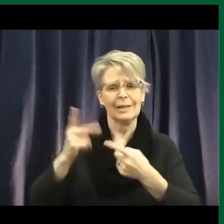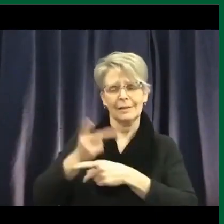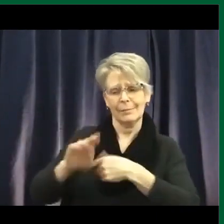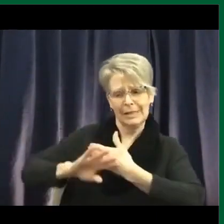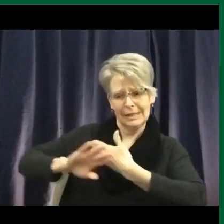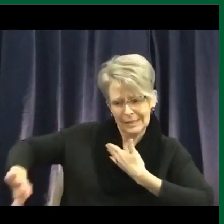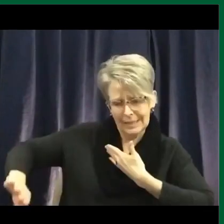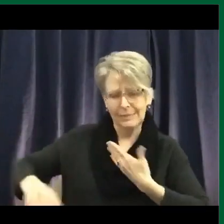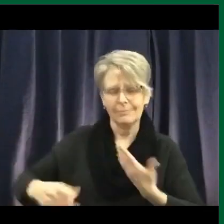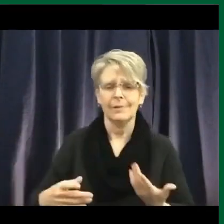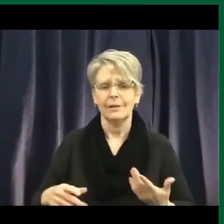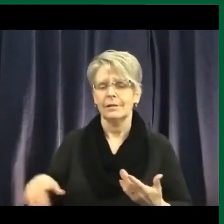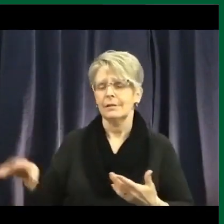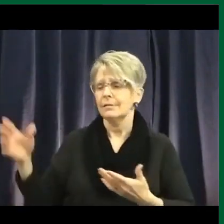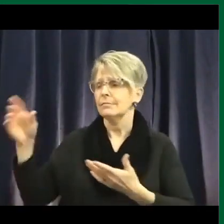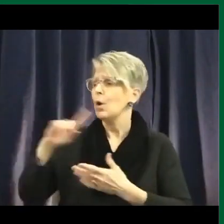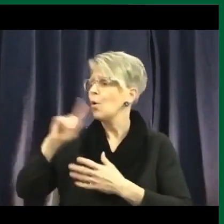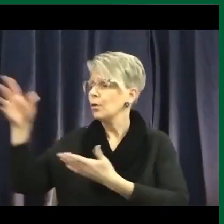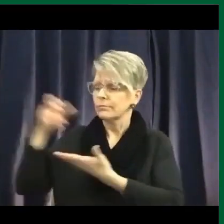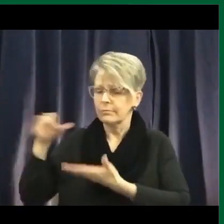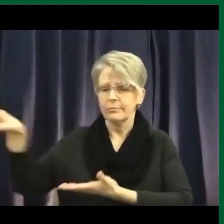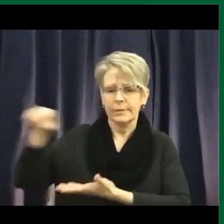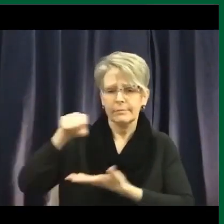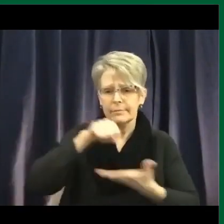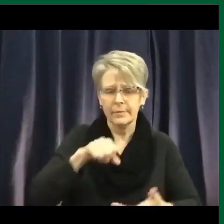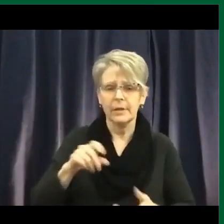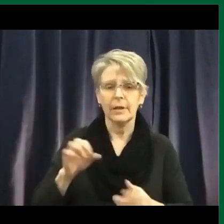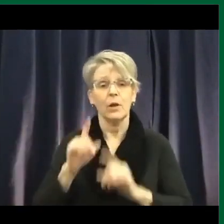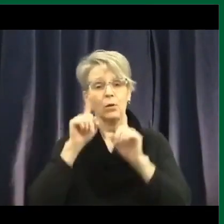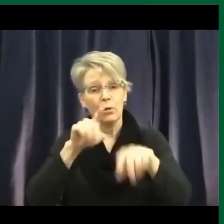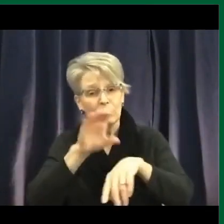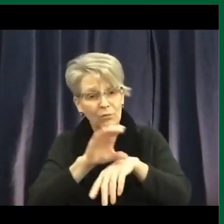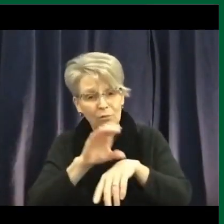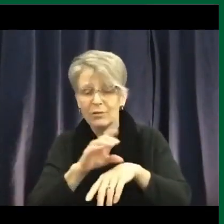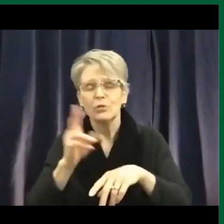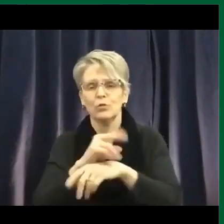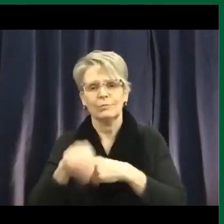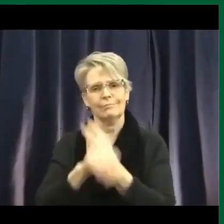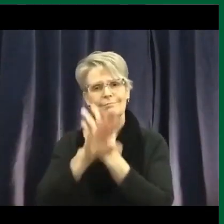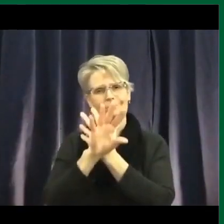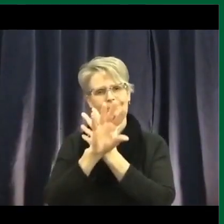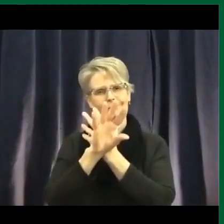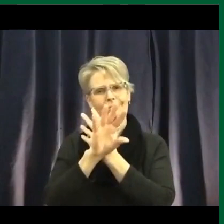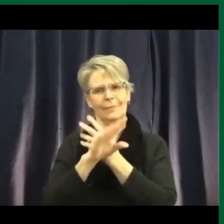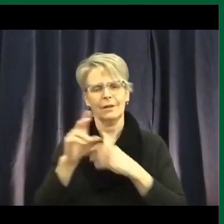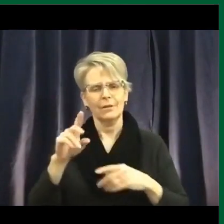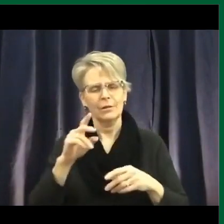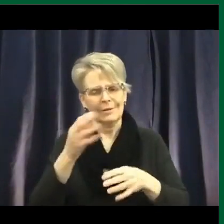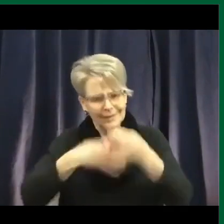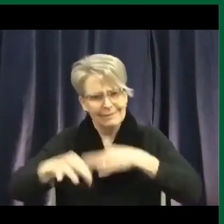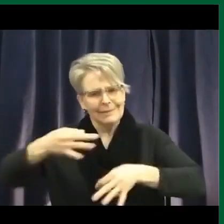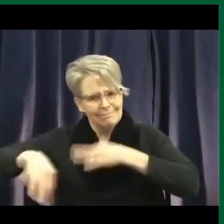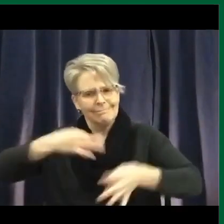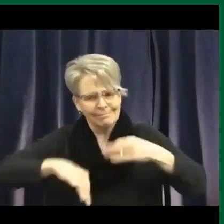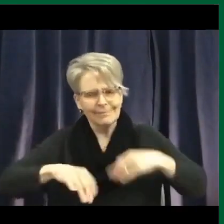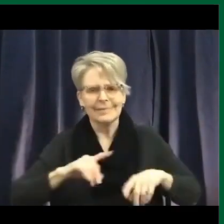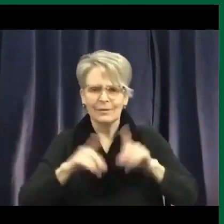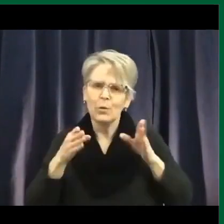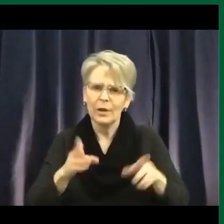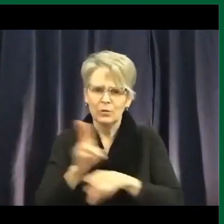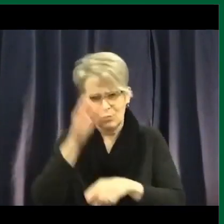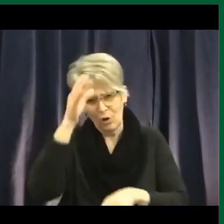curbside pickup, attending religious services virtually. I think when you go for a